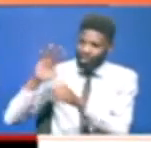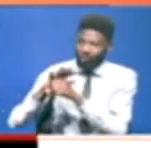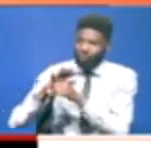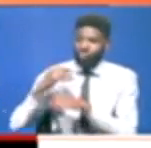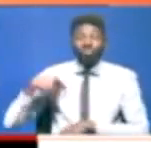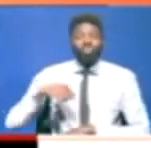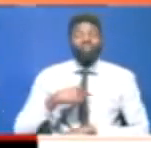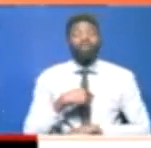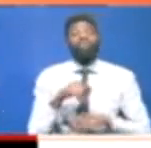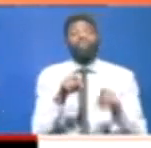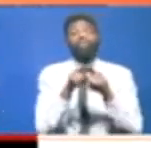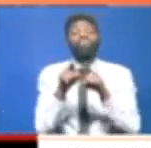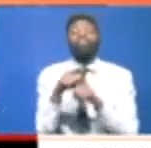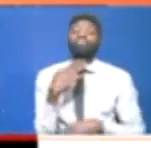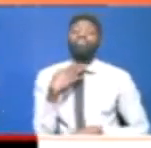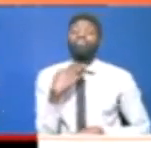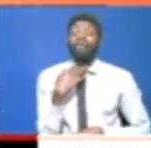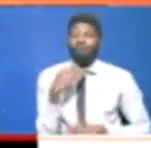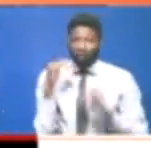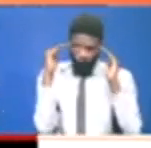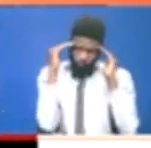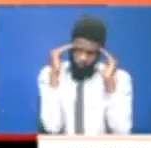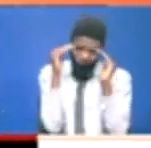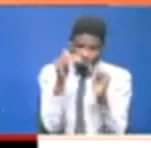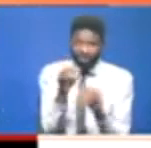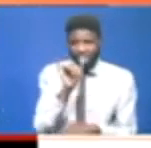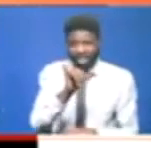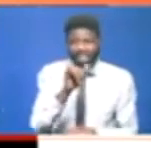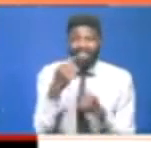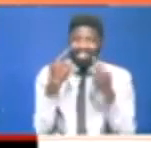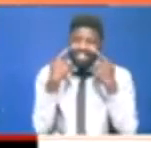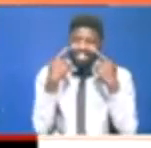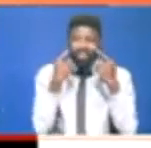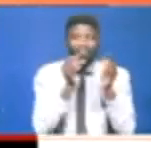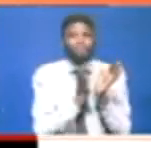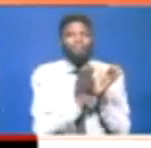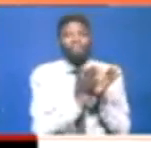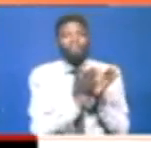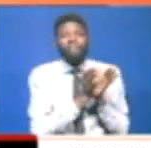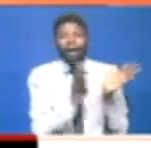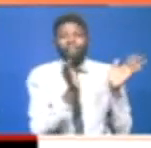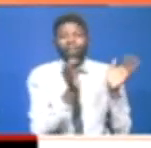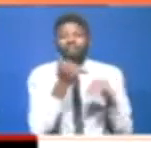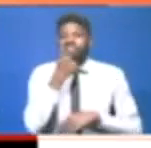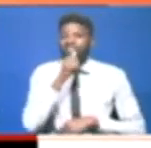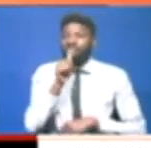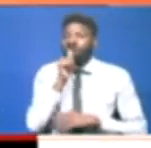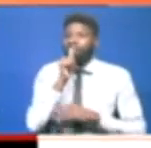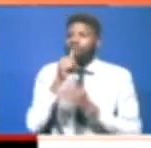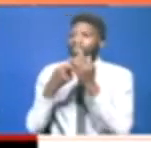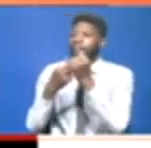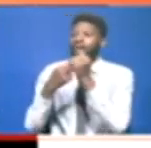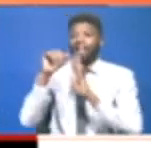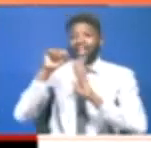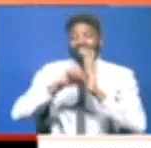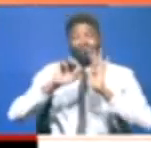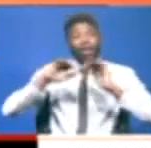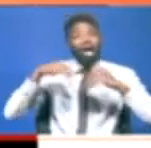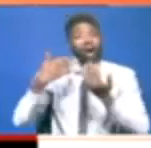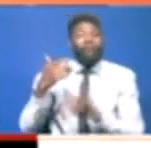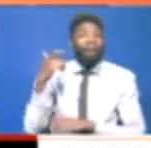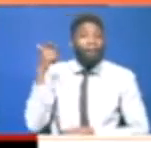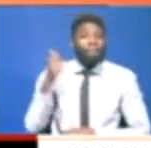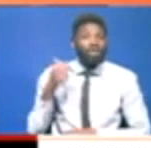and mobilizing and looking at the private-public partnerships in the way in which this pension industry can be enhanced. But